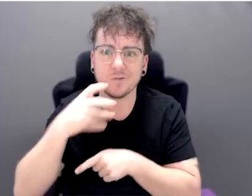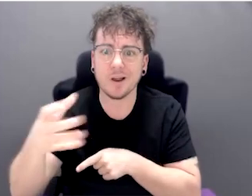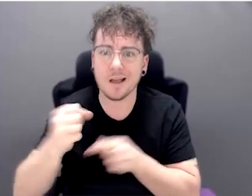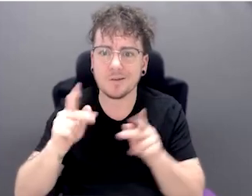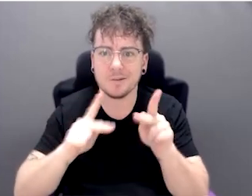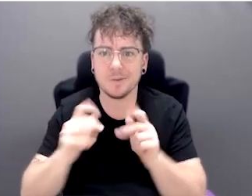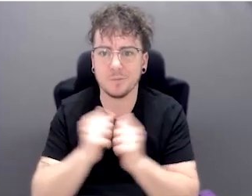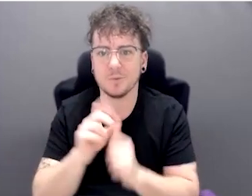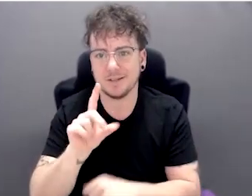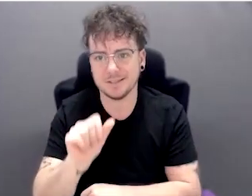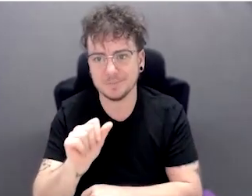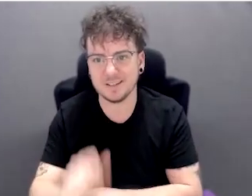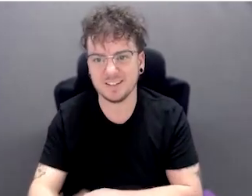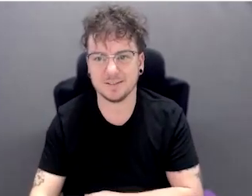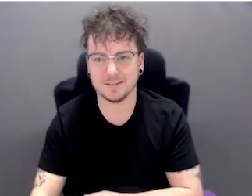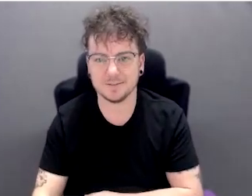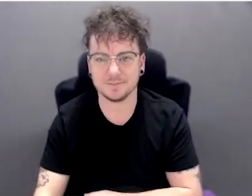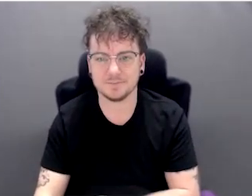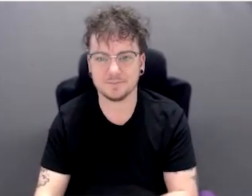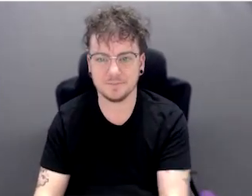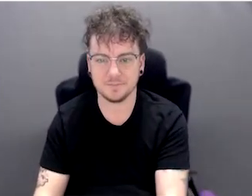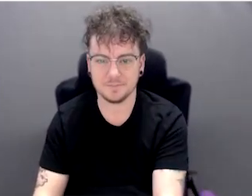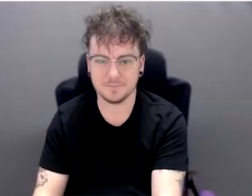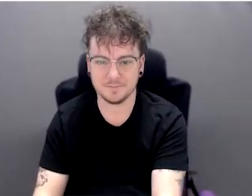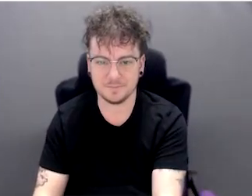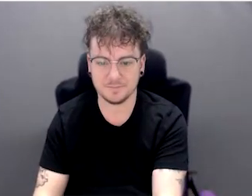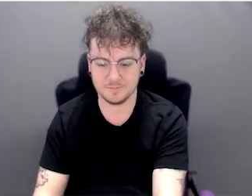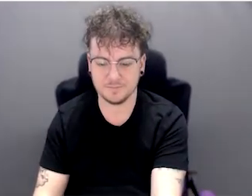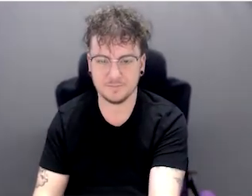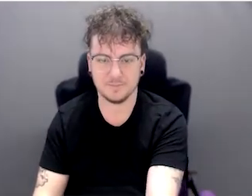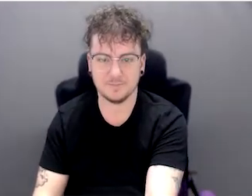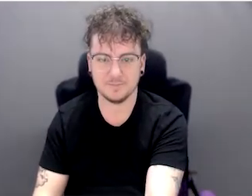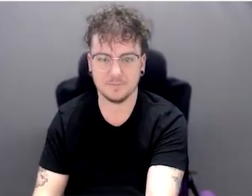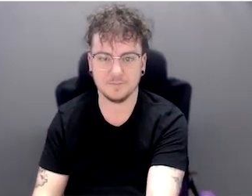quote. Next slide, please.